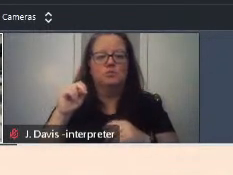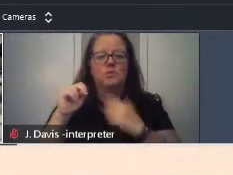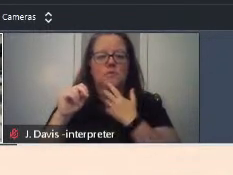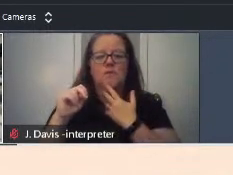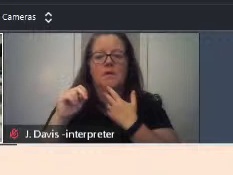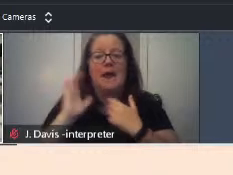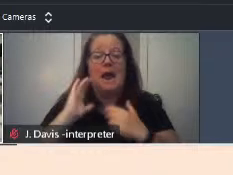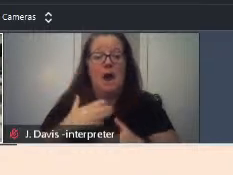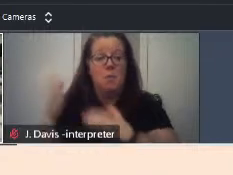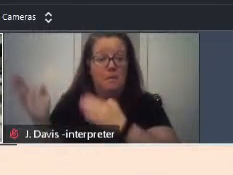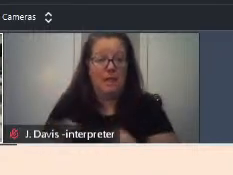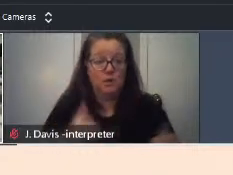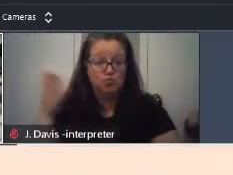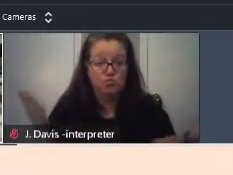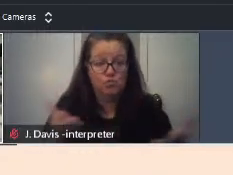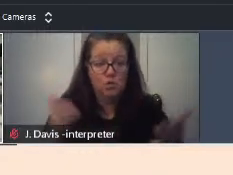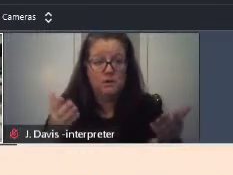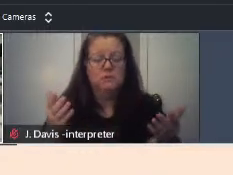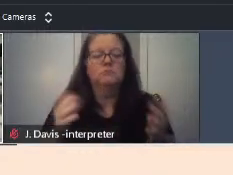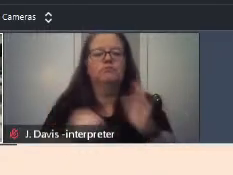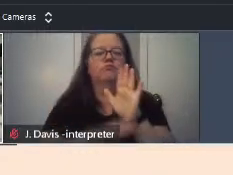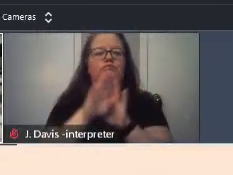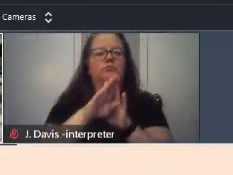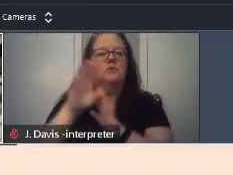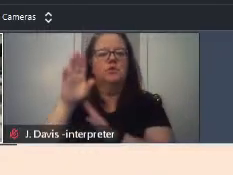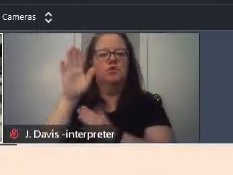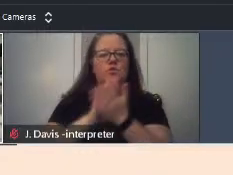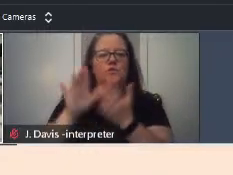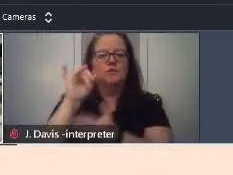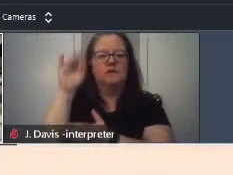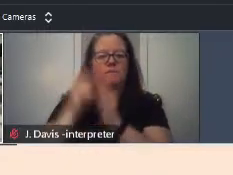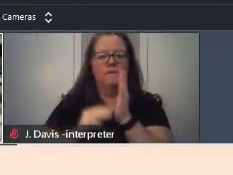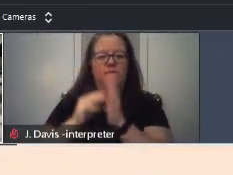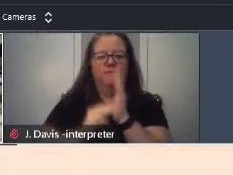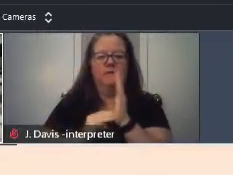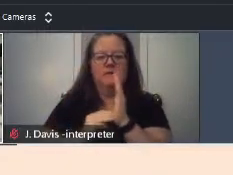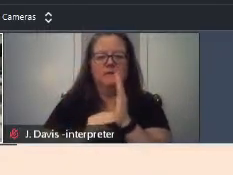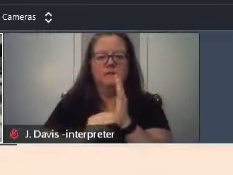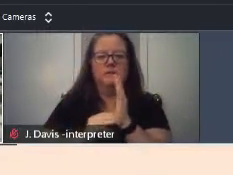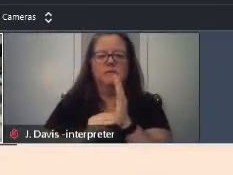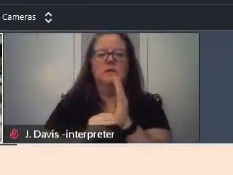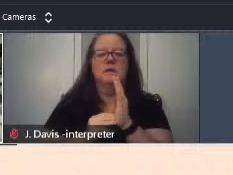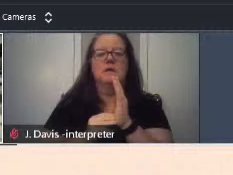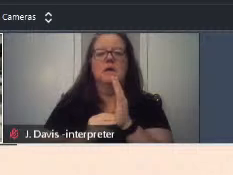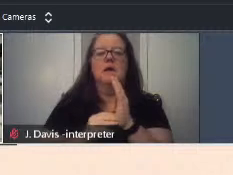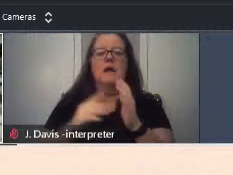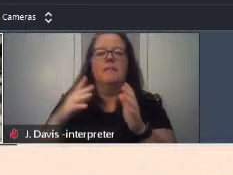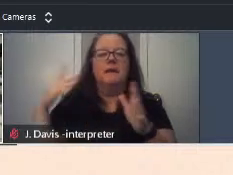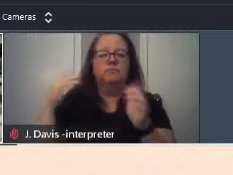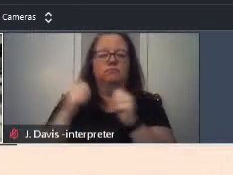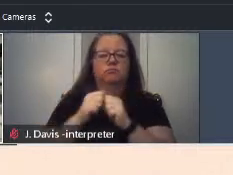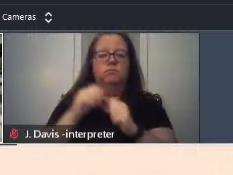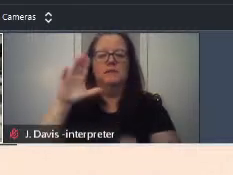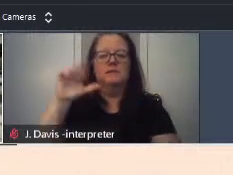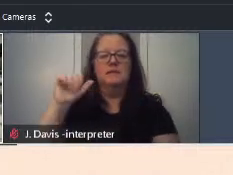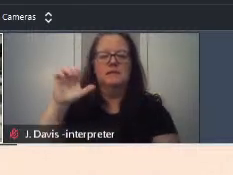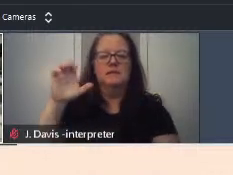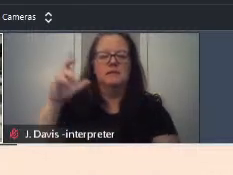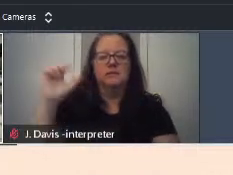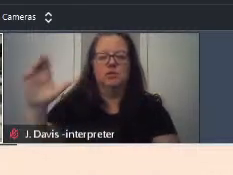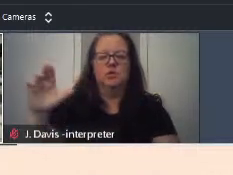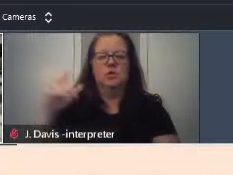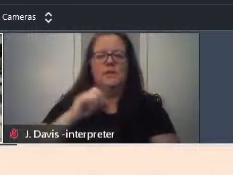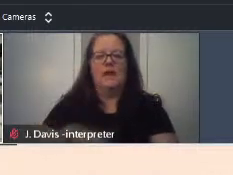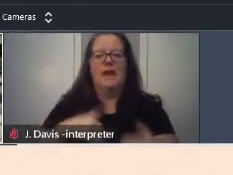So our plan is developed by the University of Memphis, Caesar, and they update our plans. They did the studies in our plans, the models for our